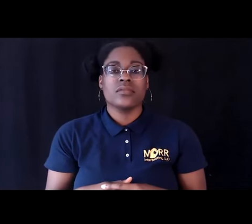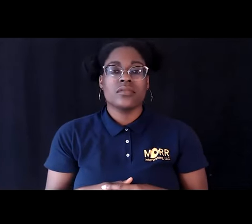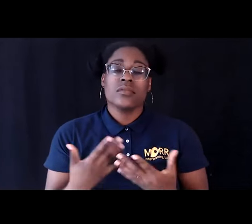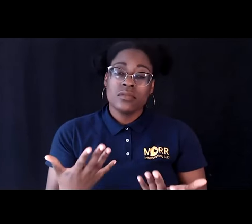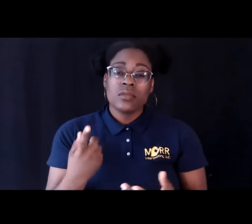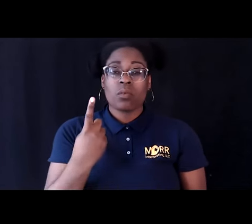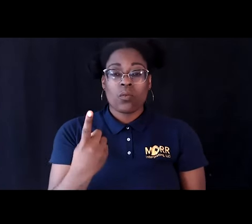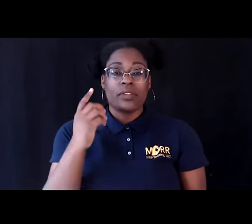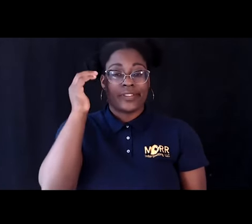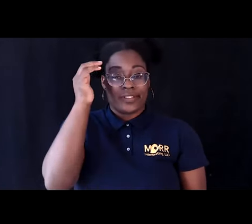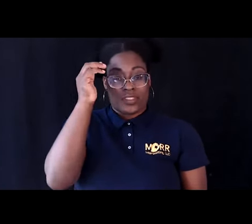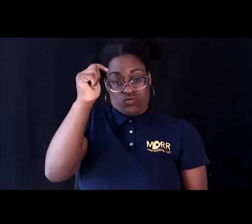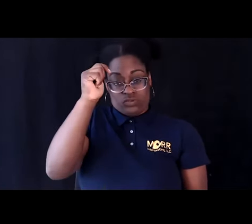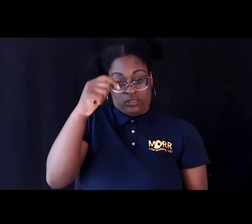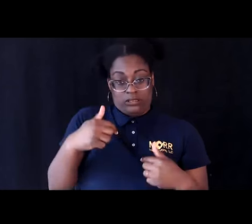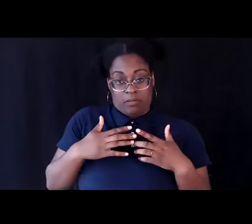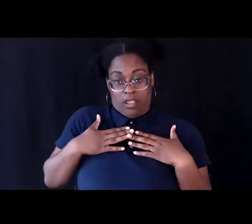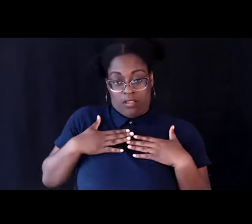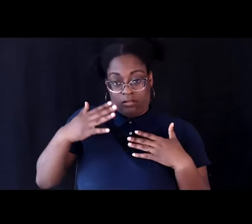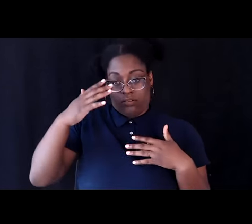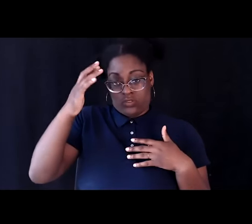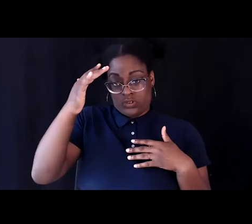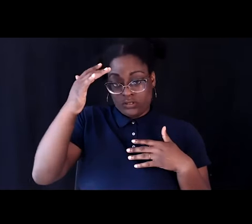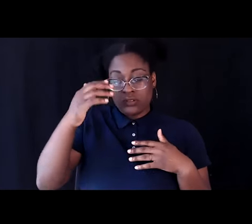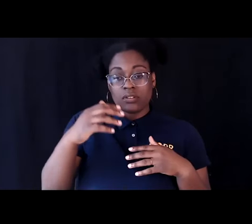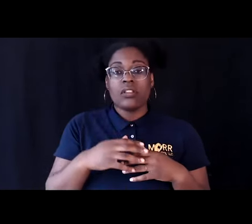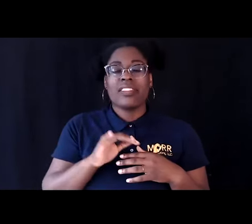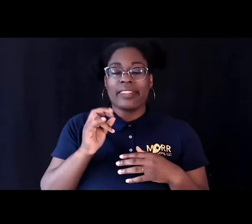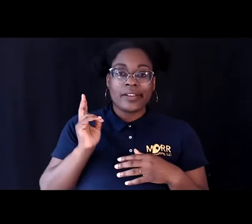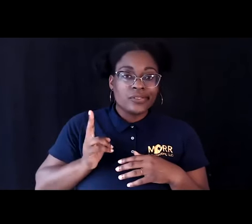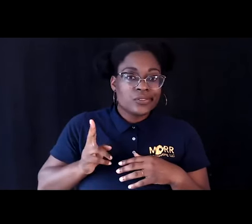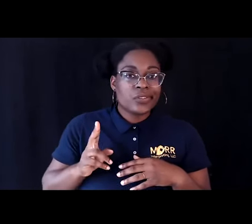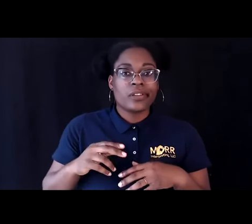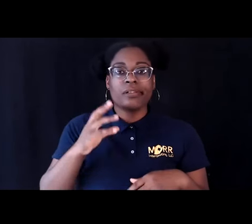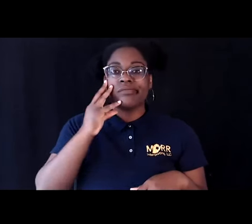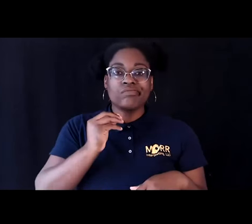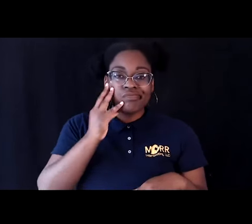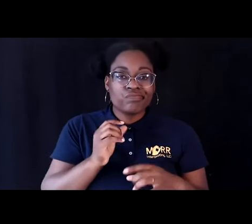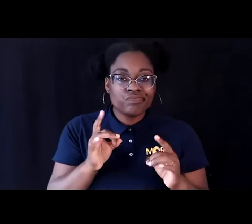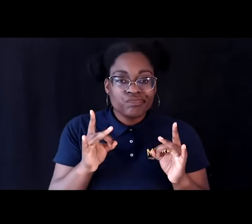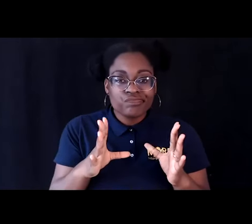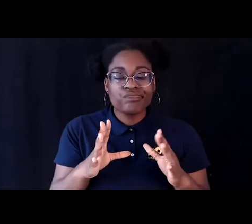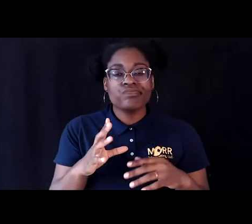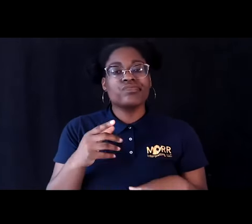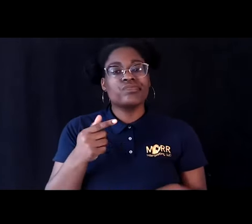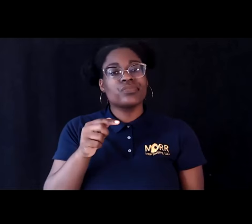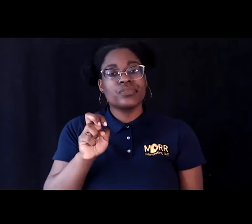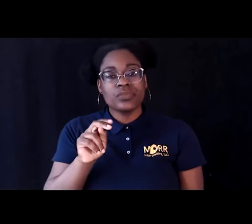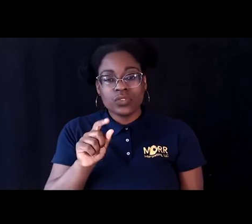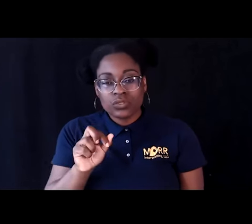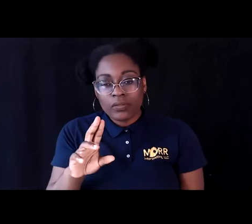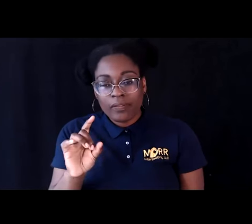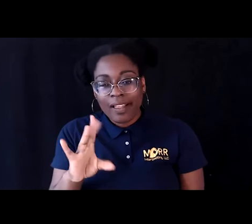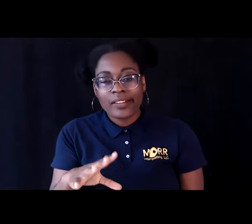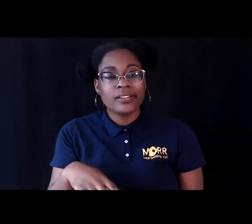of the theories that I have is that this legacy of violence, of extraordinary gender violence, of